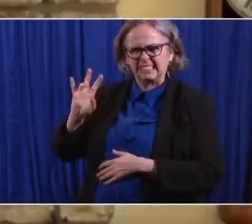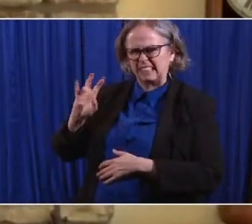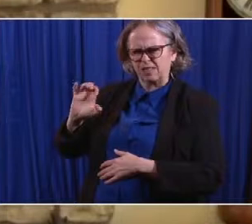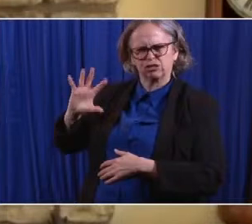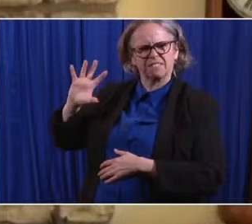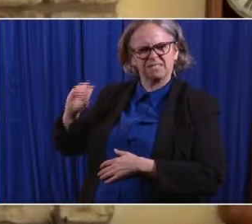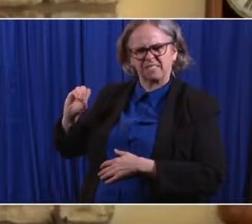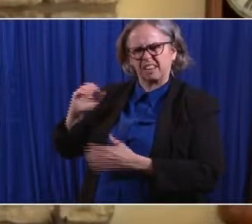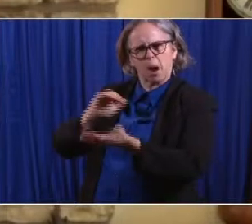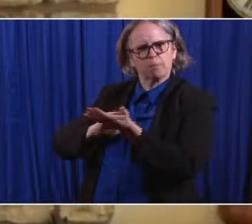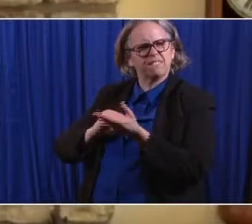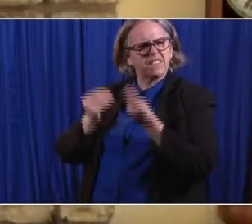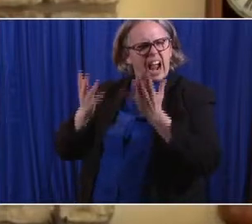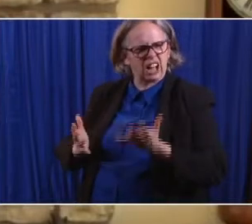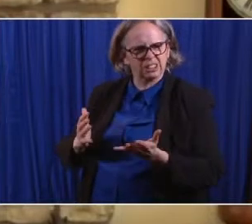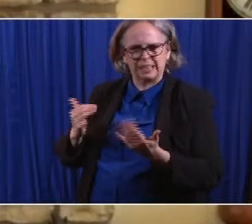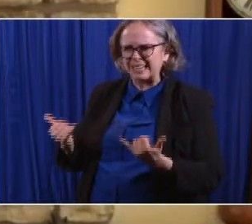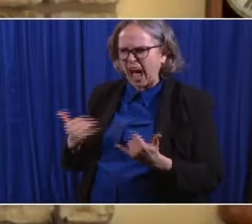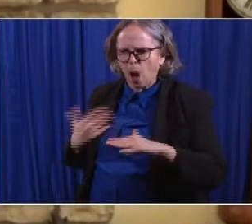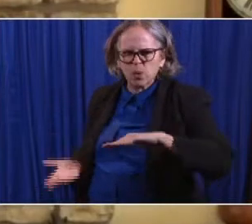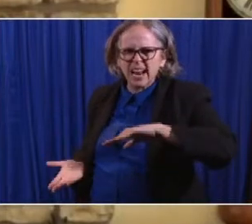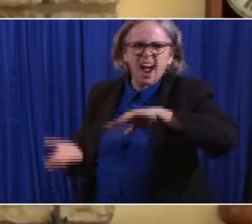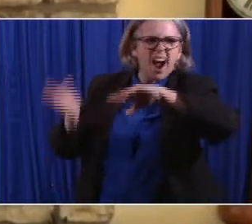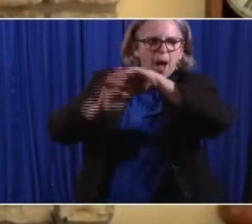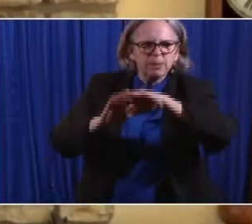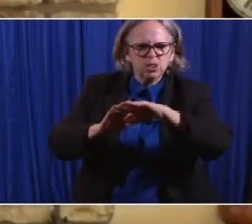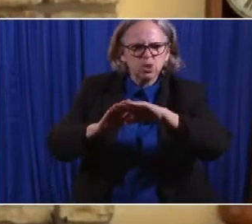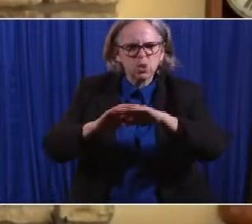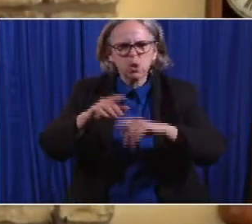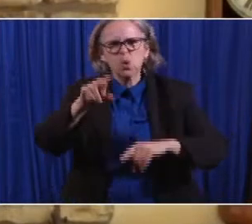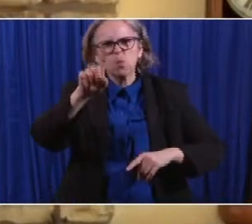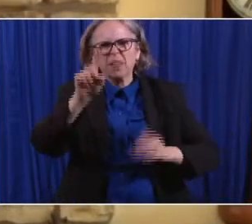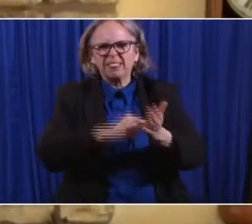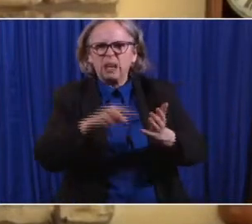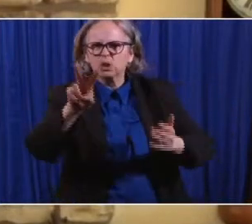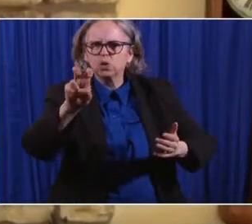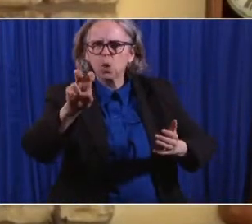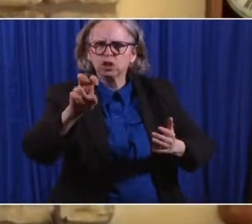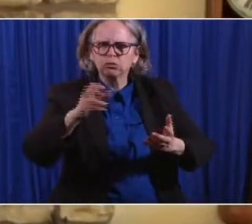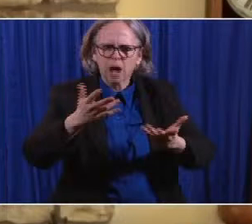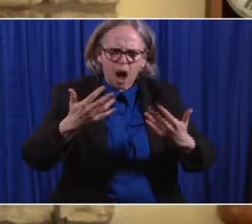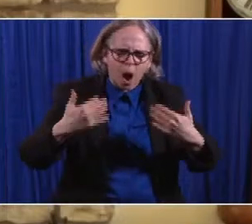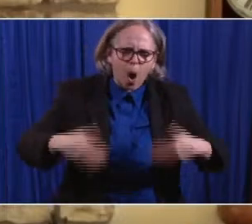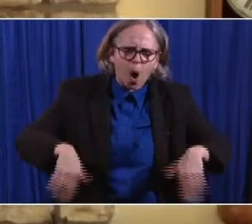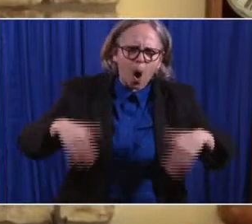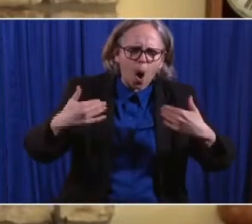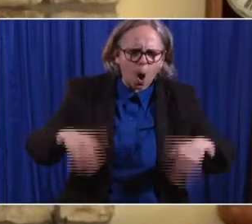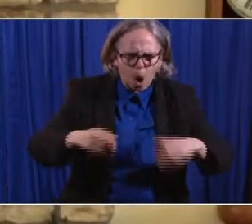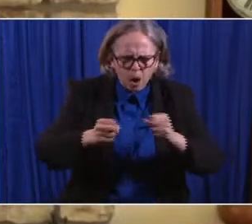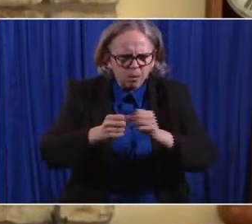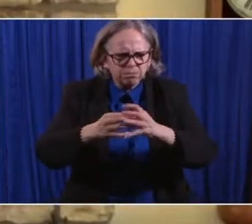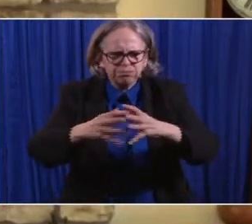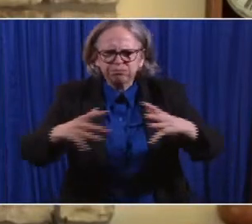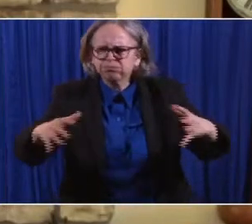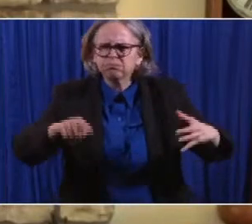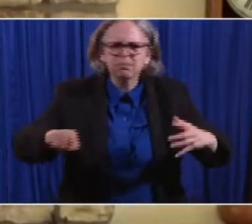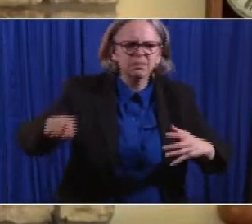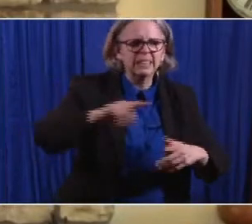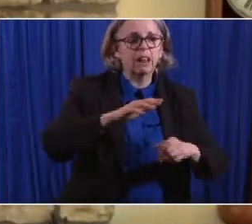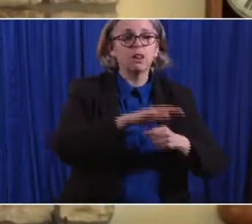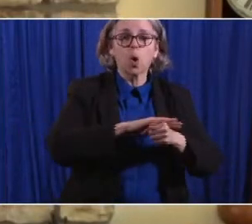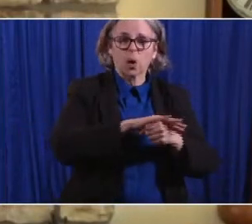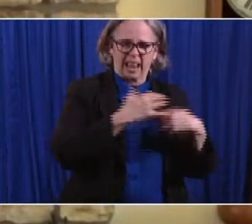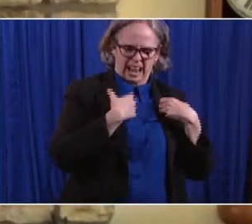increased that number, as I said, to more than 1,200 providers. That number includes local health departments, hospitals,